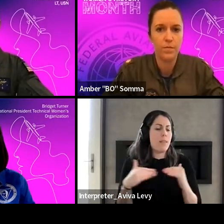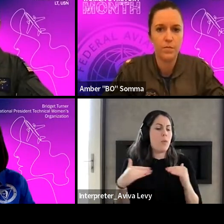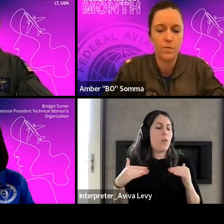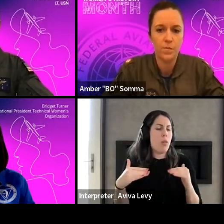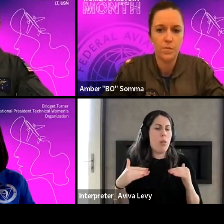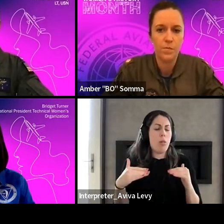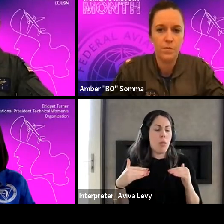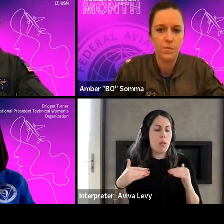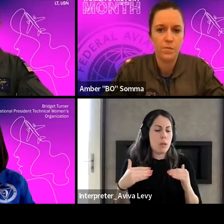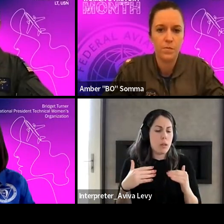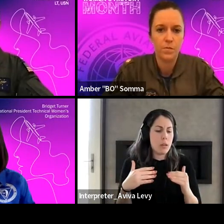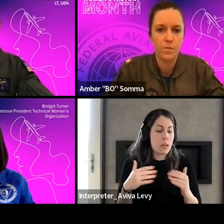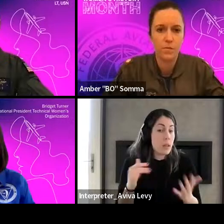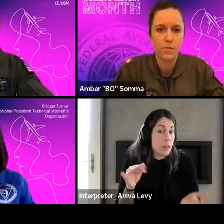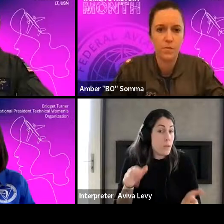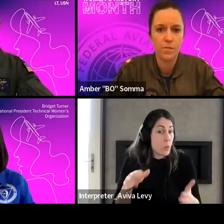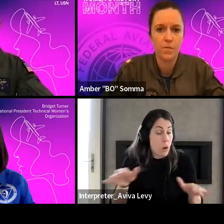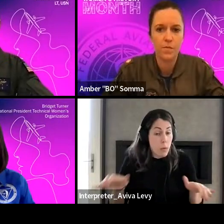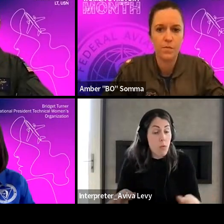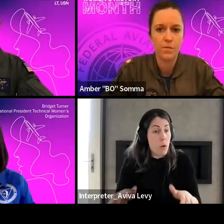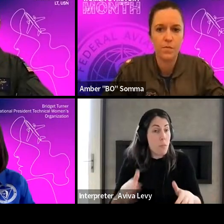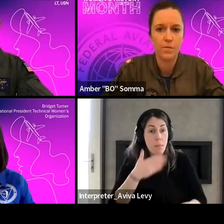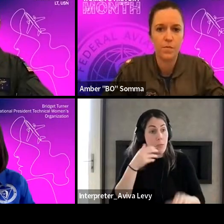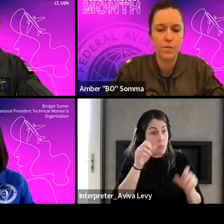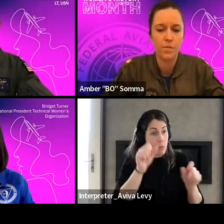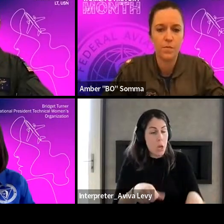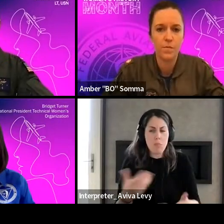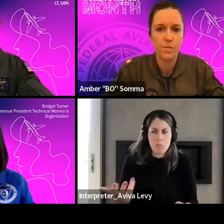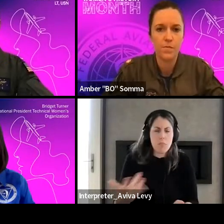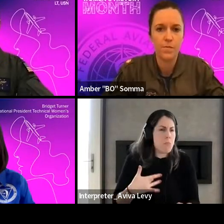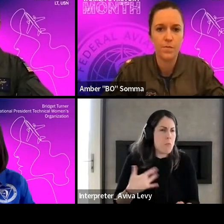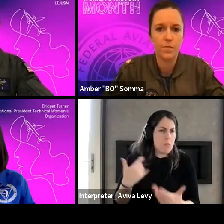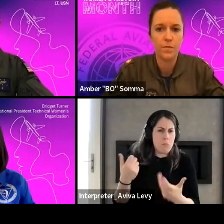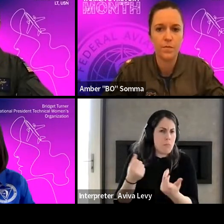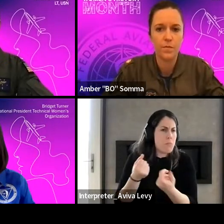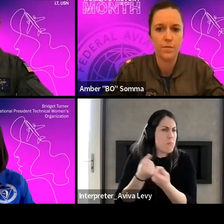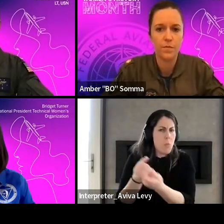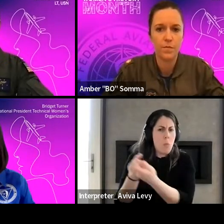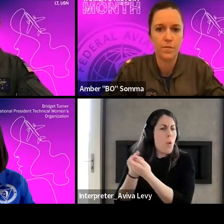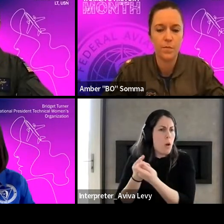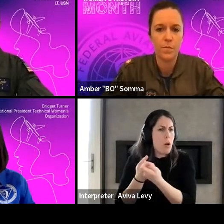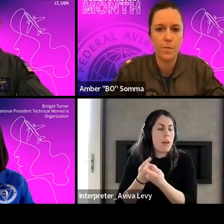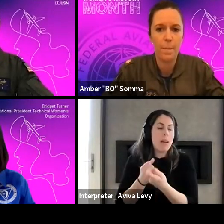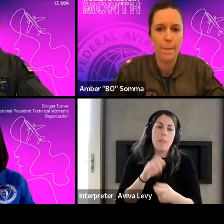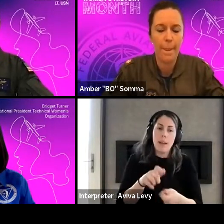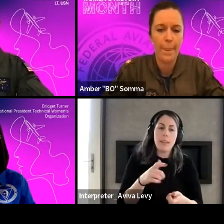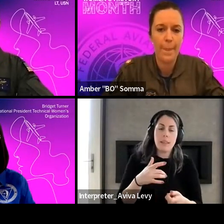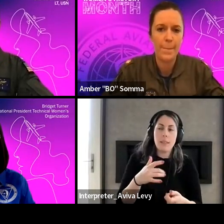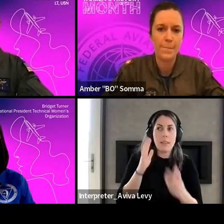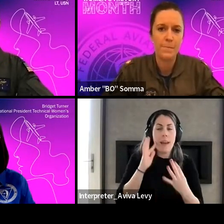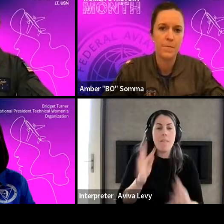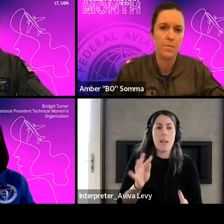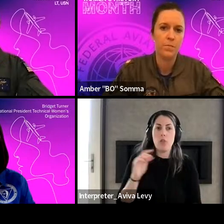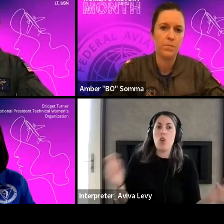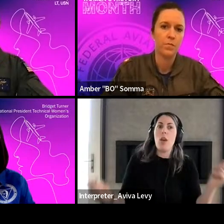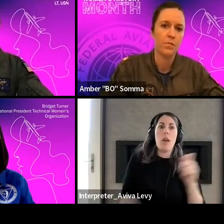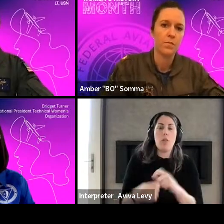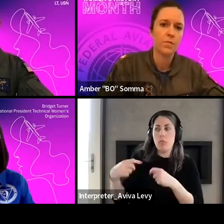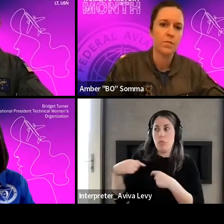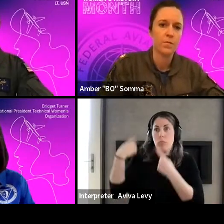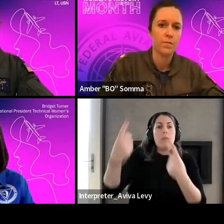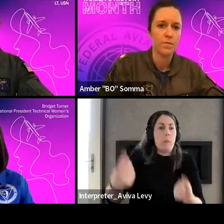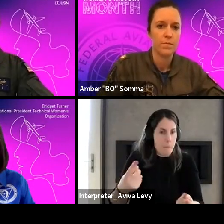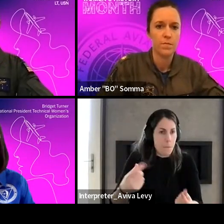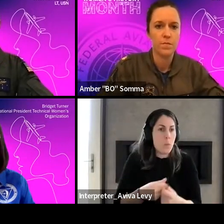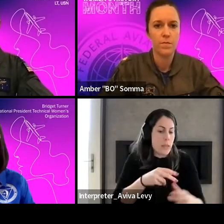they're performing to the best of their abilities. And I think that has just been a big change in the Navy and in aviation in general. And it's